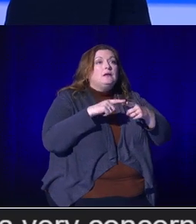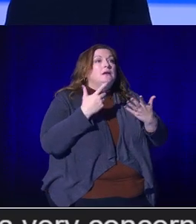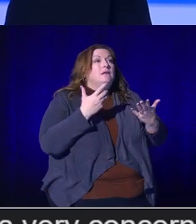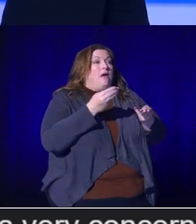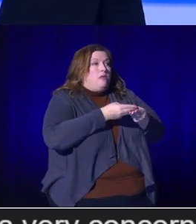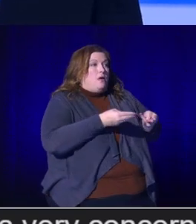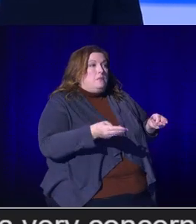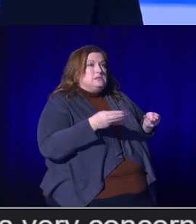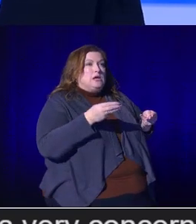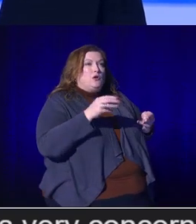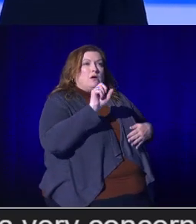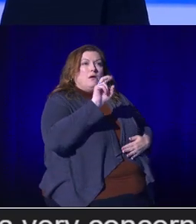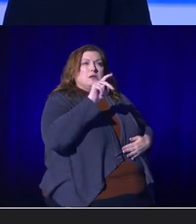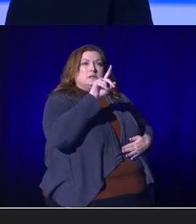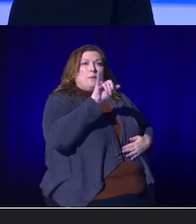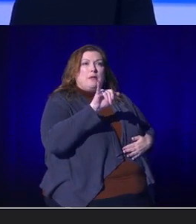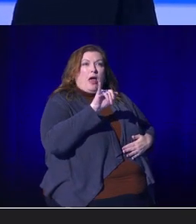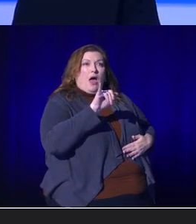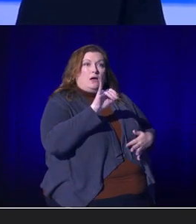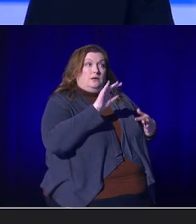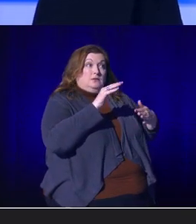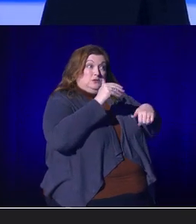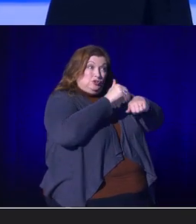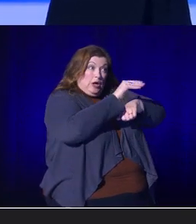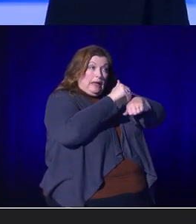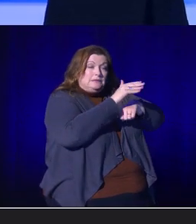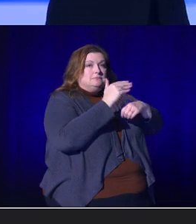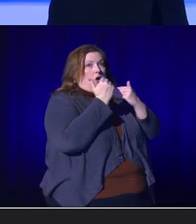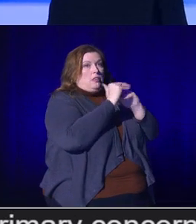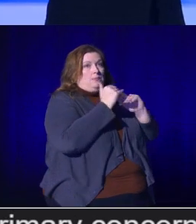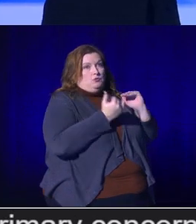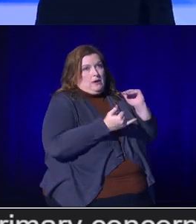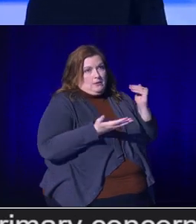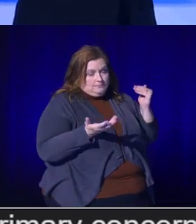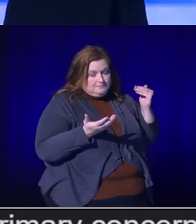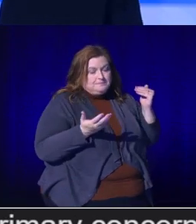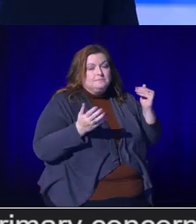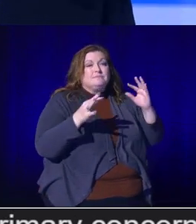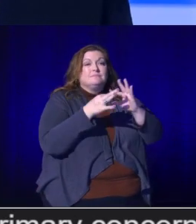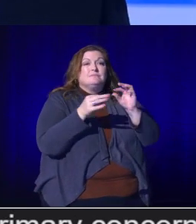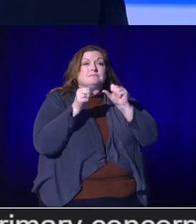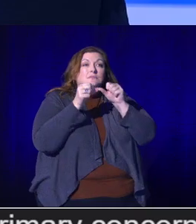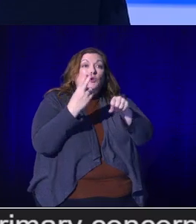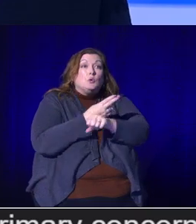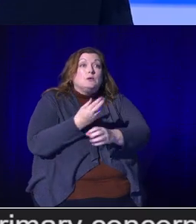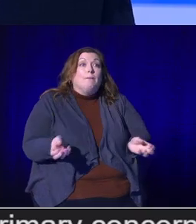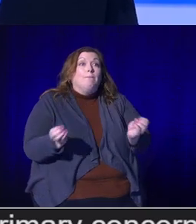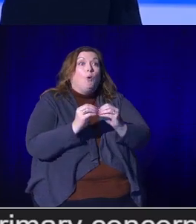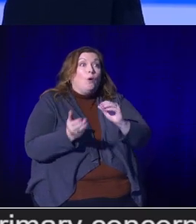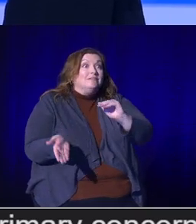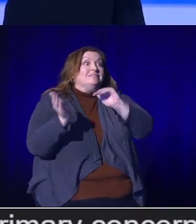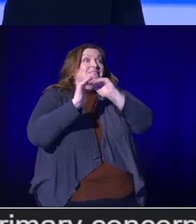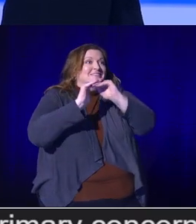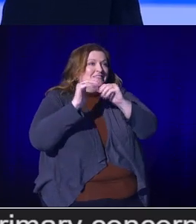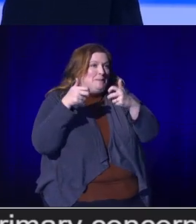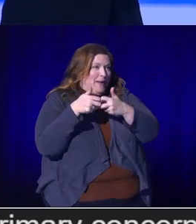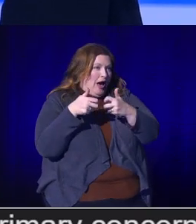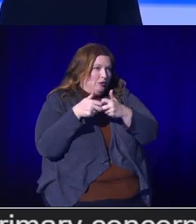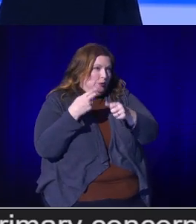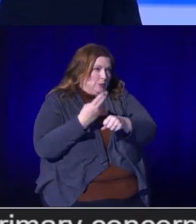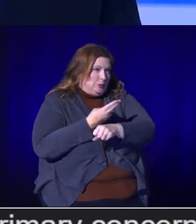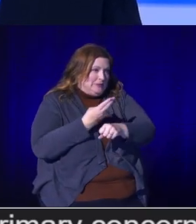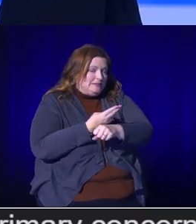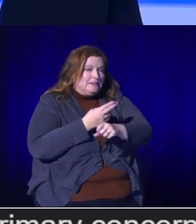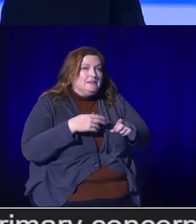are primary concerns at this time. So I mentioned that we continue to use more and more batteries, and